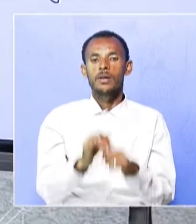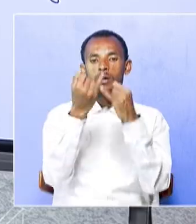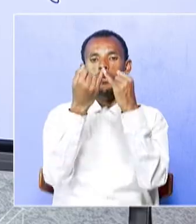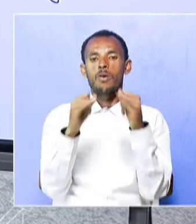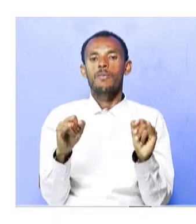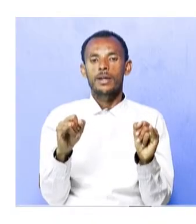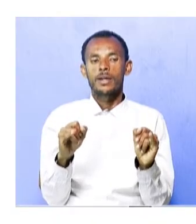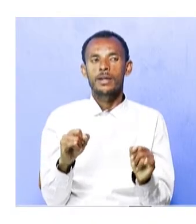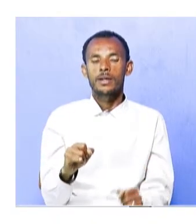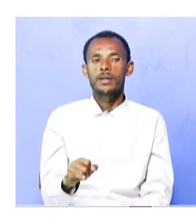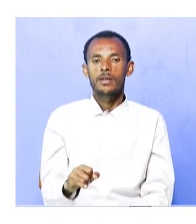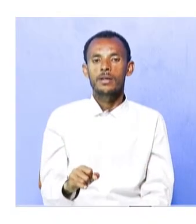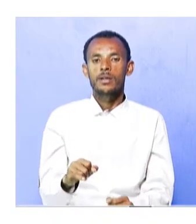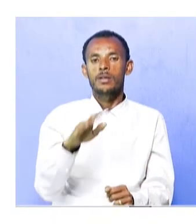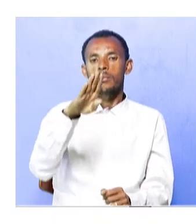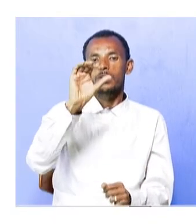over